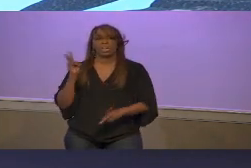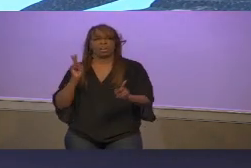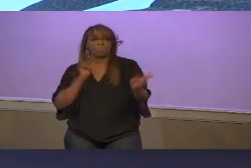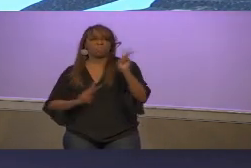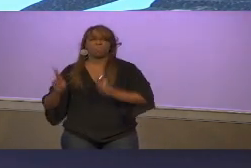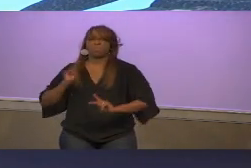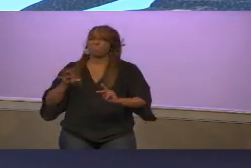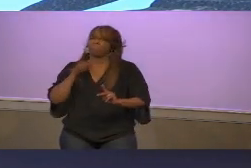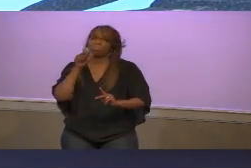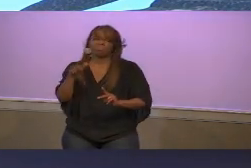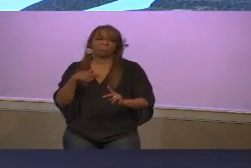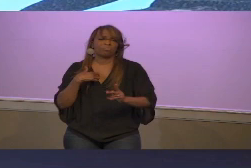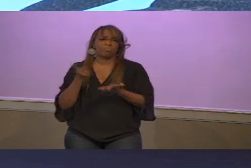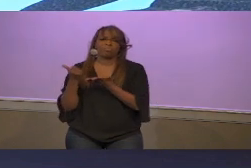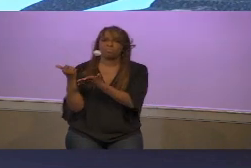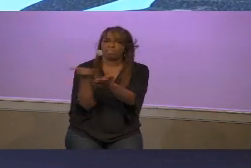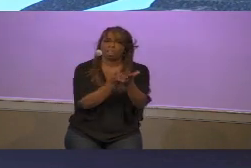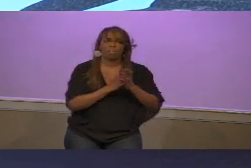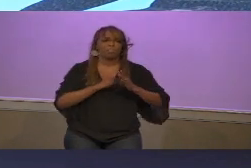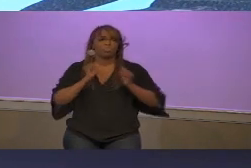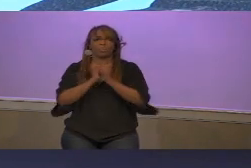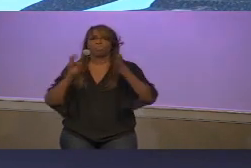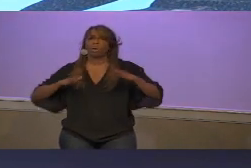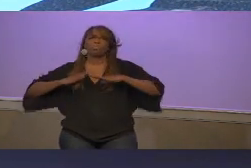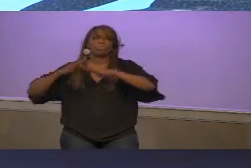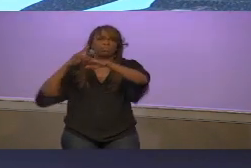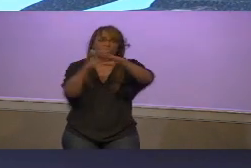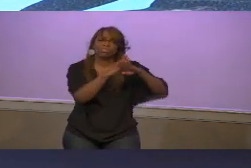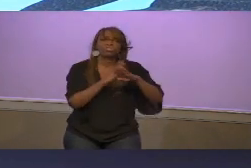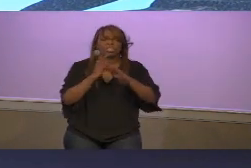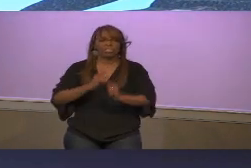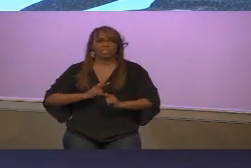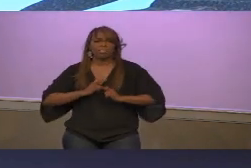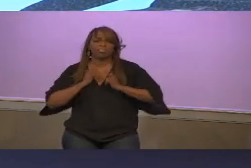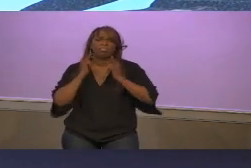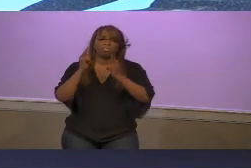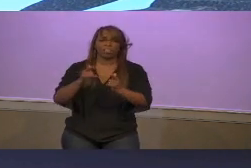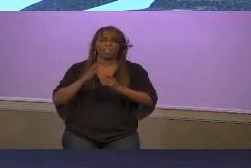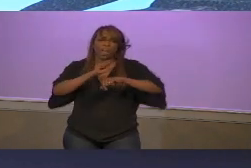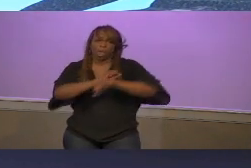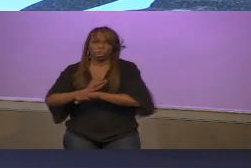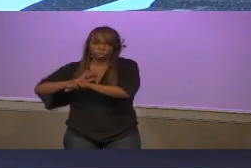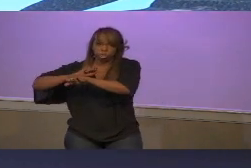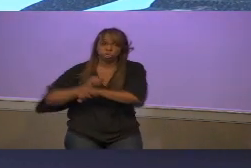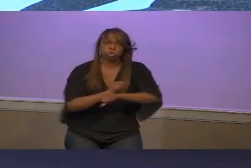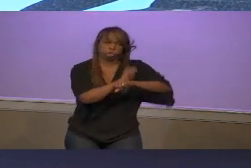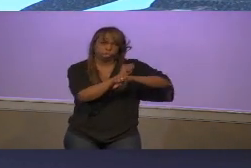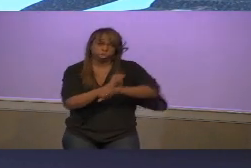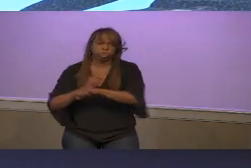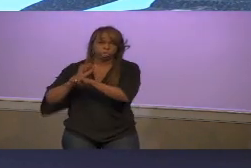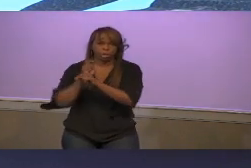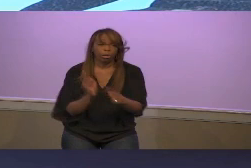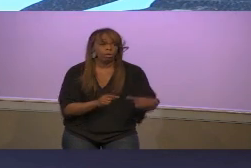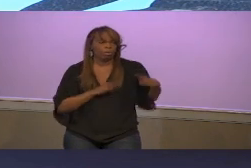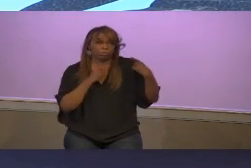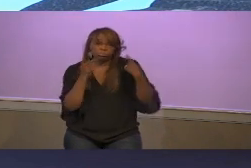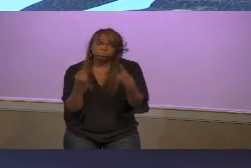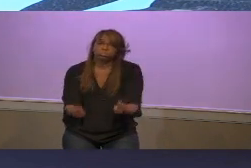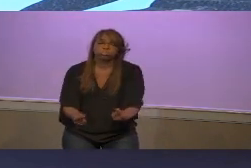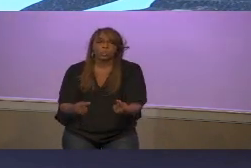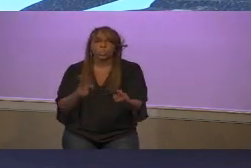no protection from. They had to live in bondage for centuries and face the